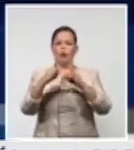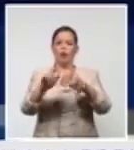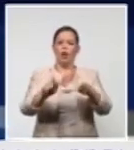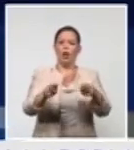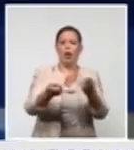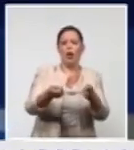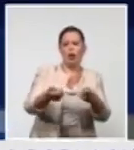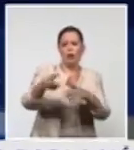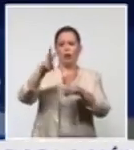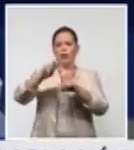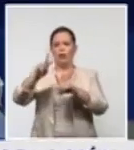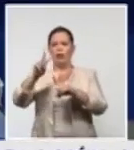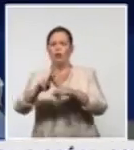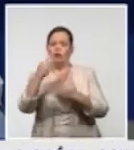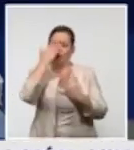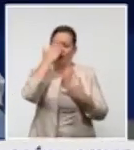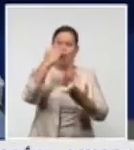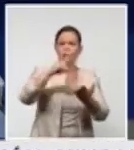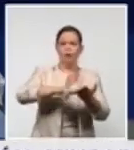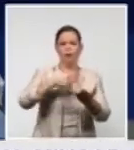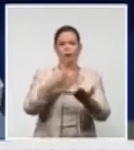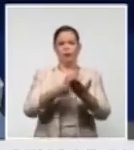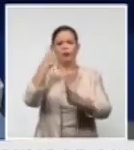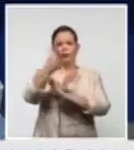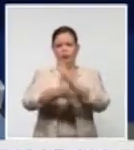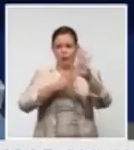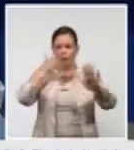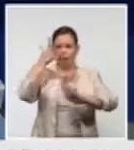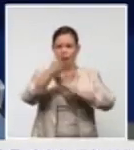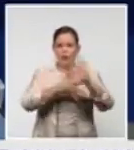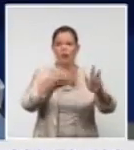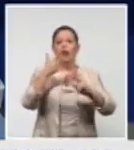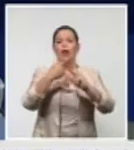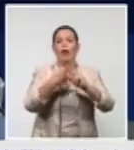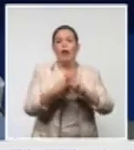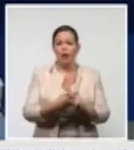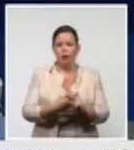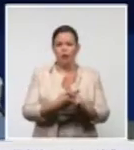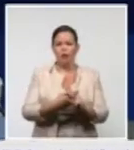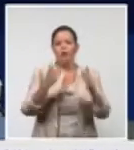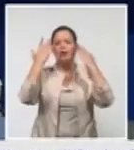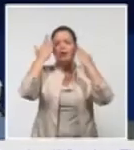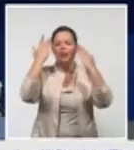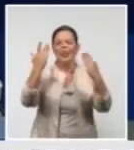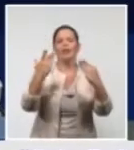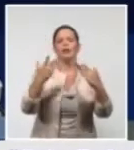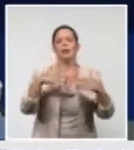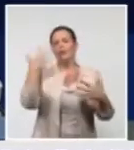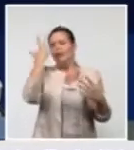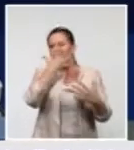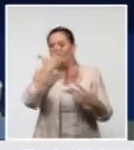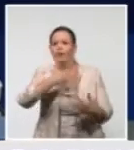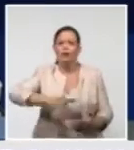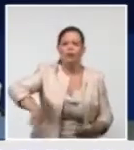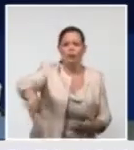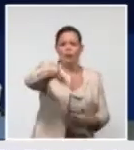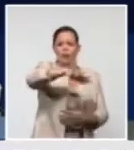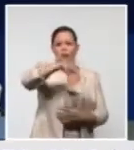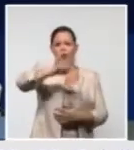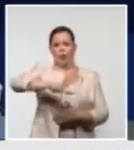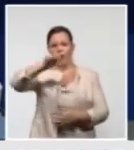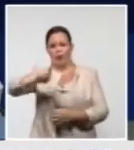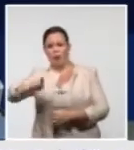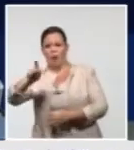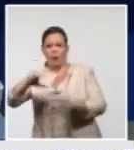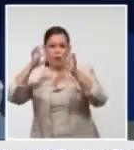media outlets, including the radio, to our sign language interpreter, and most importantly,